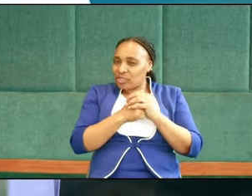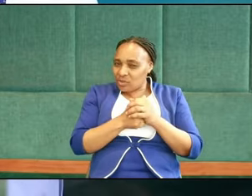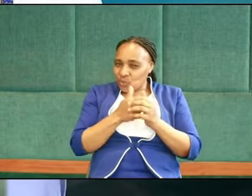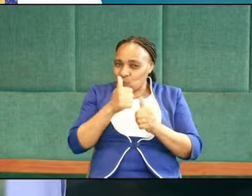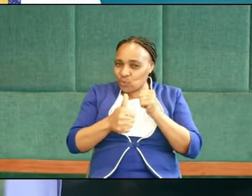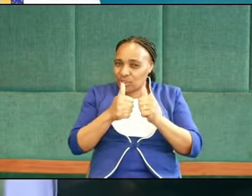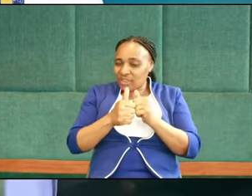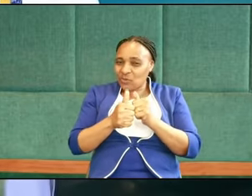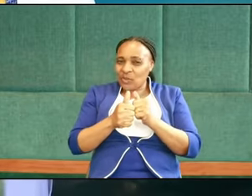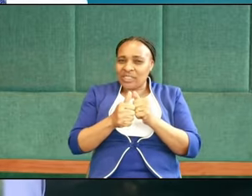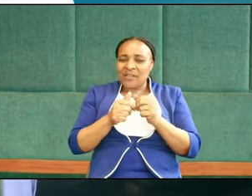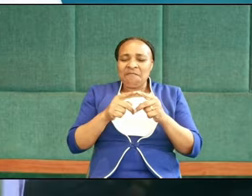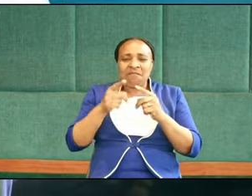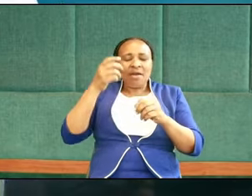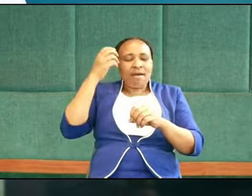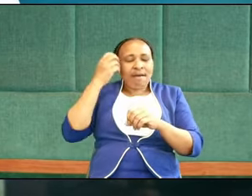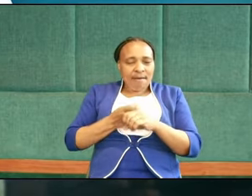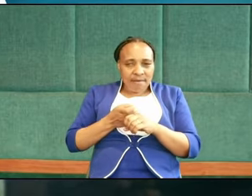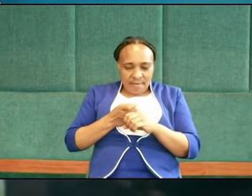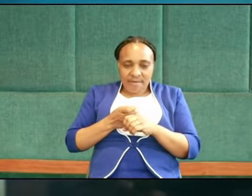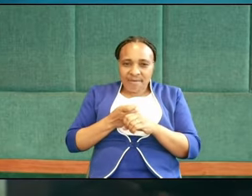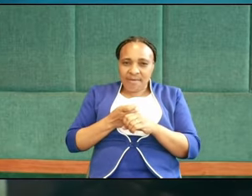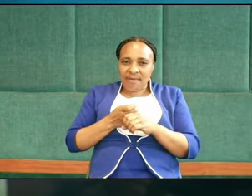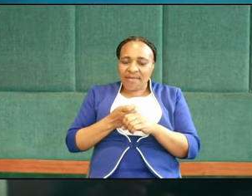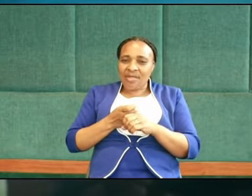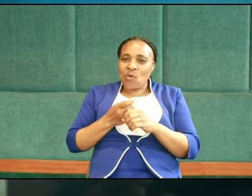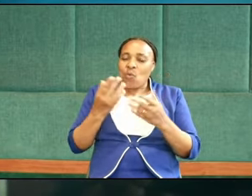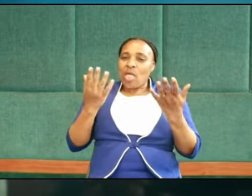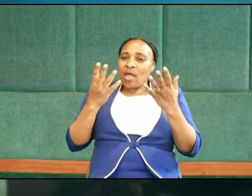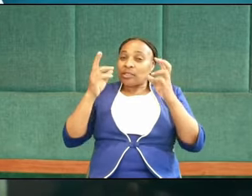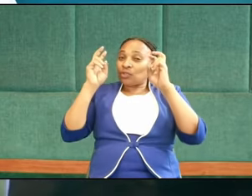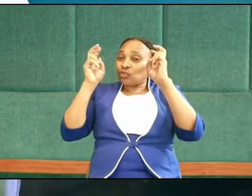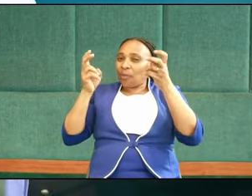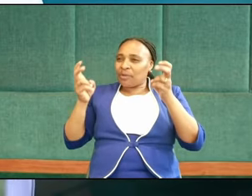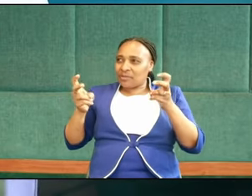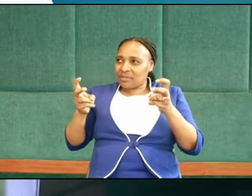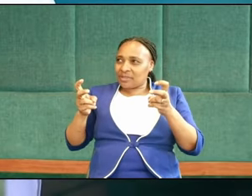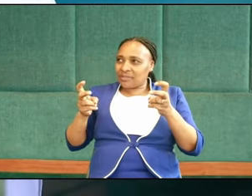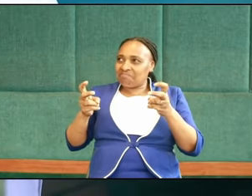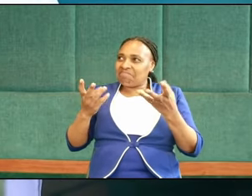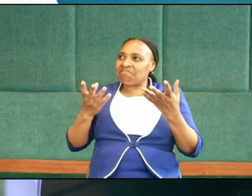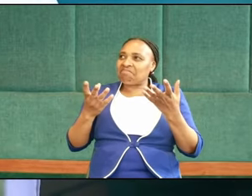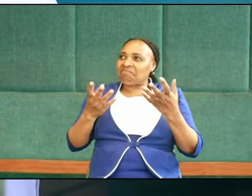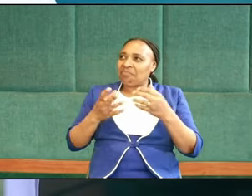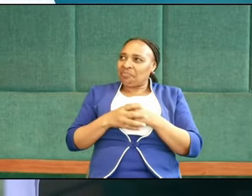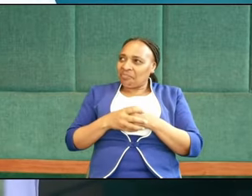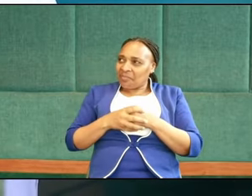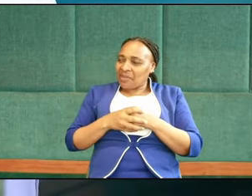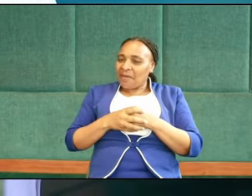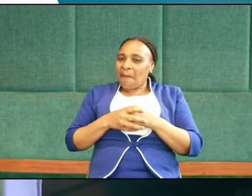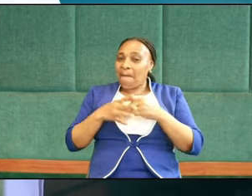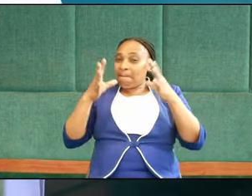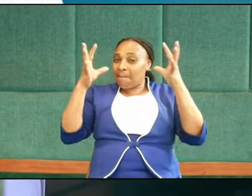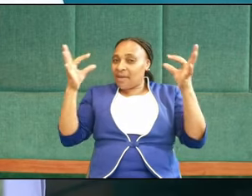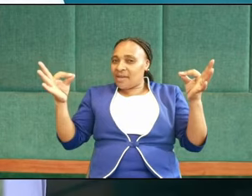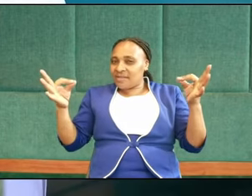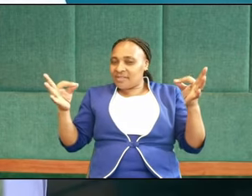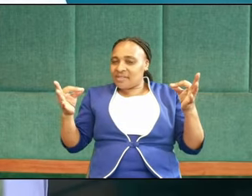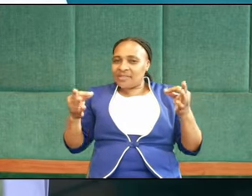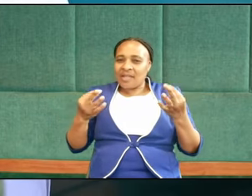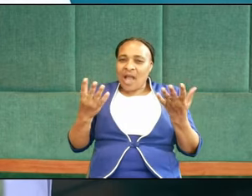was quite tough on the concept of men. Where are the